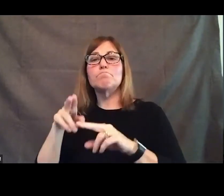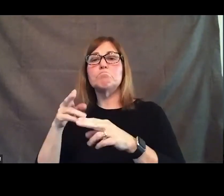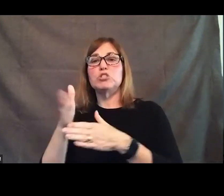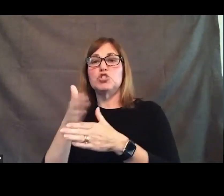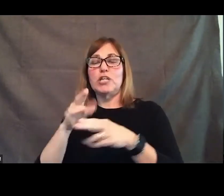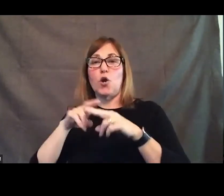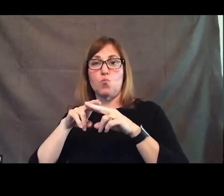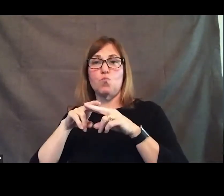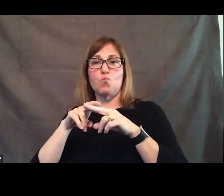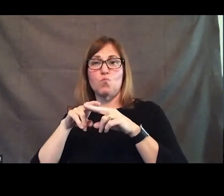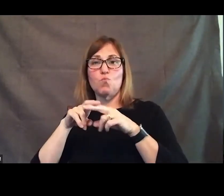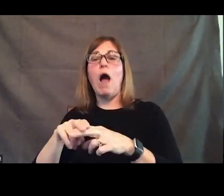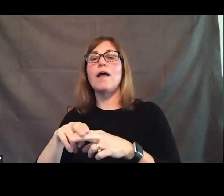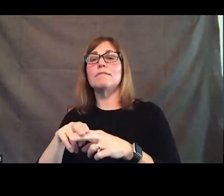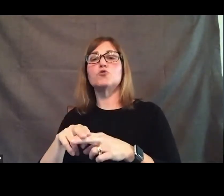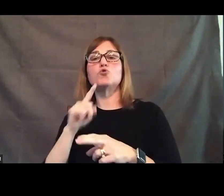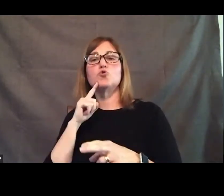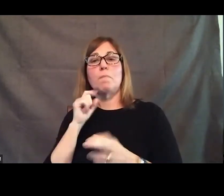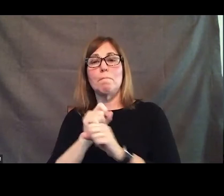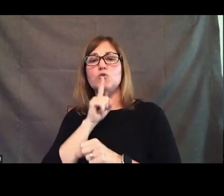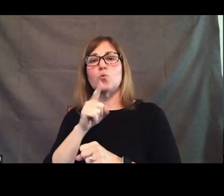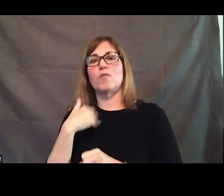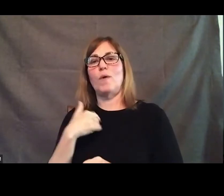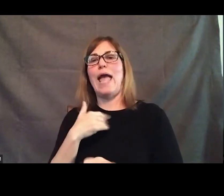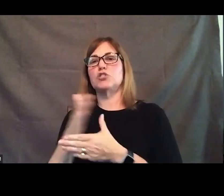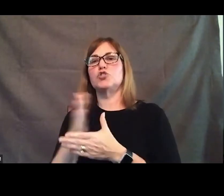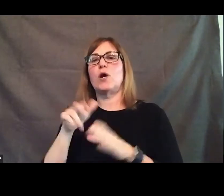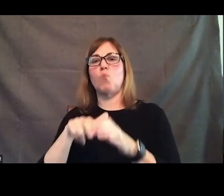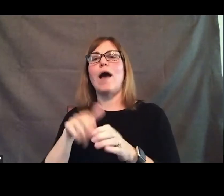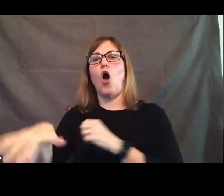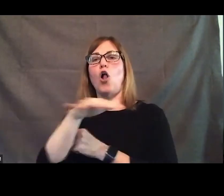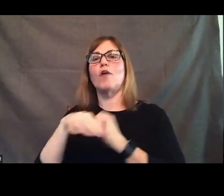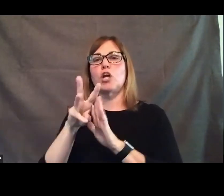there was paratransit service throughout the Commonwealth. Welcome, John.